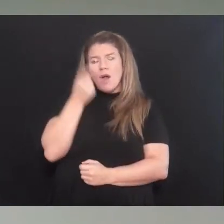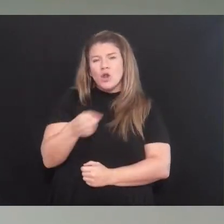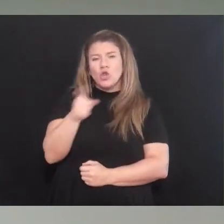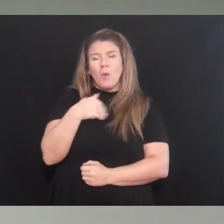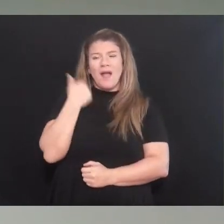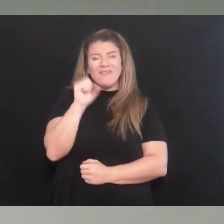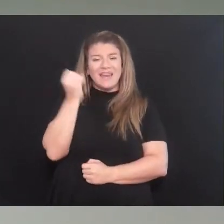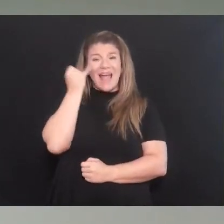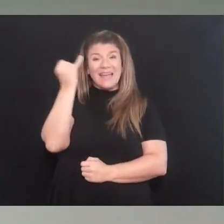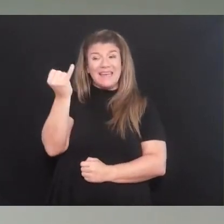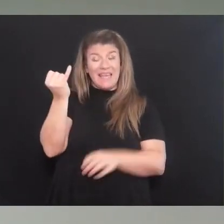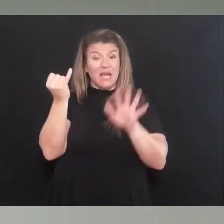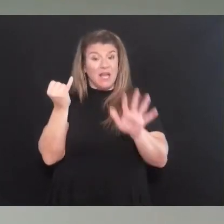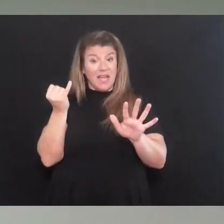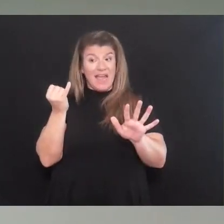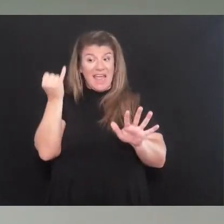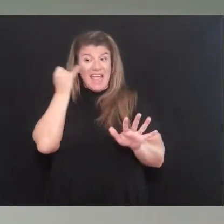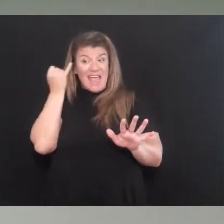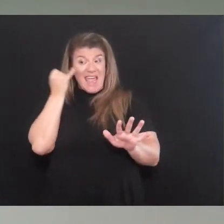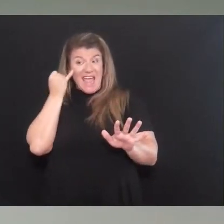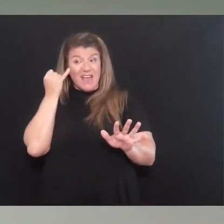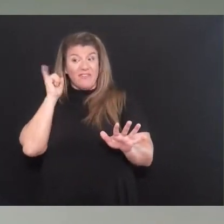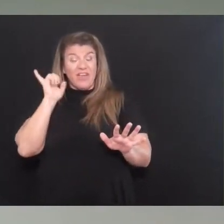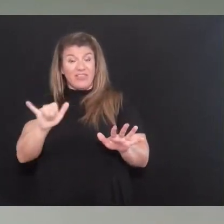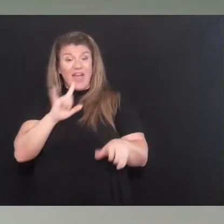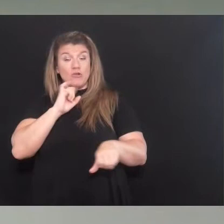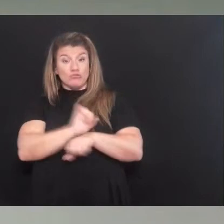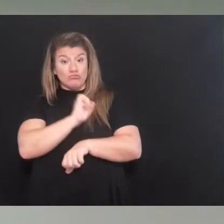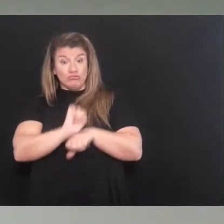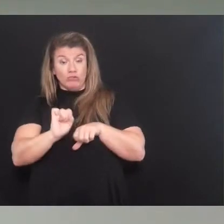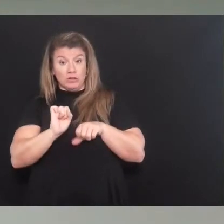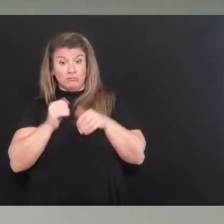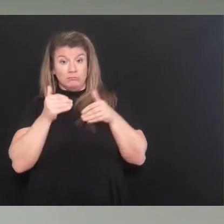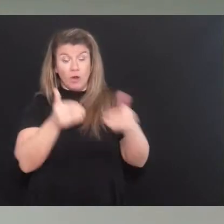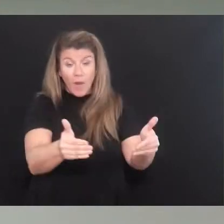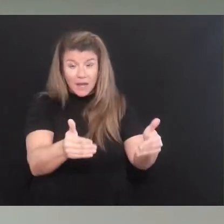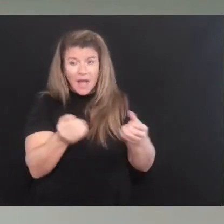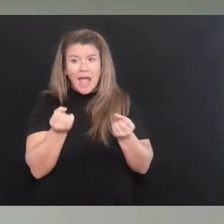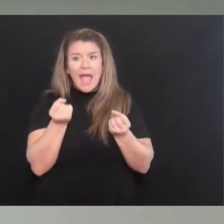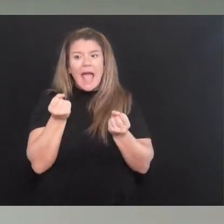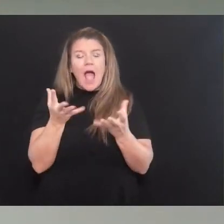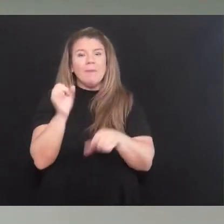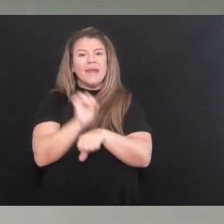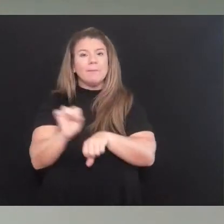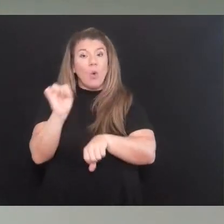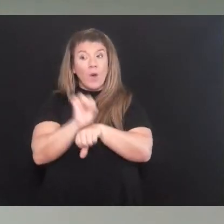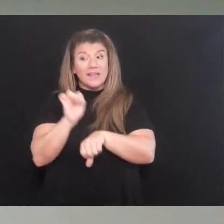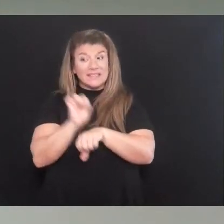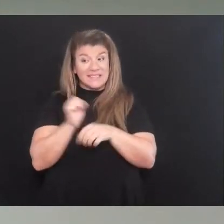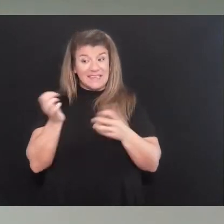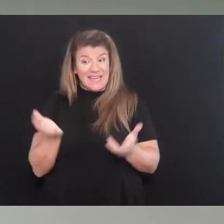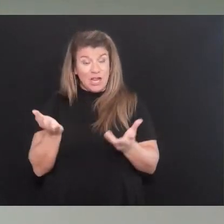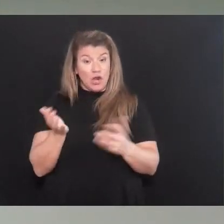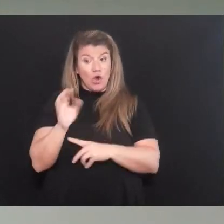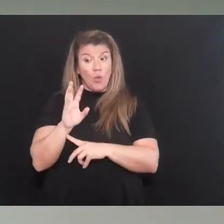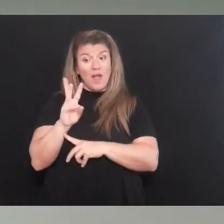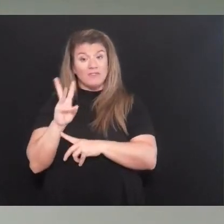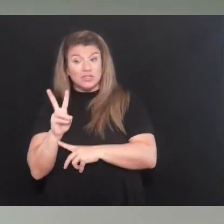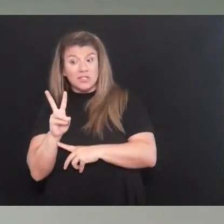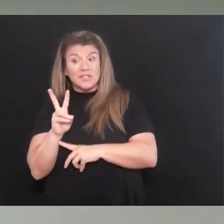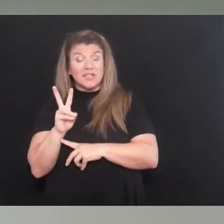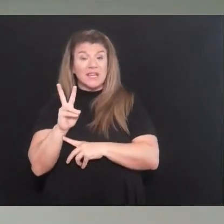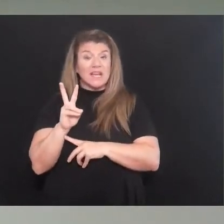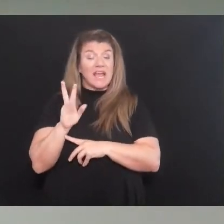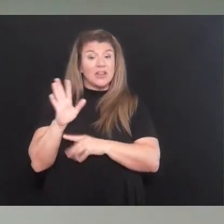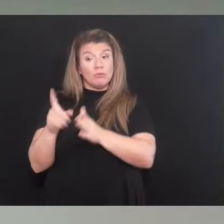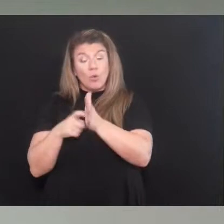idea at this point, if that were to go into effect, how many employees in West Virginia and in terms of